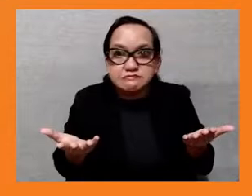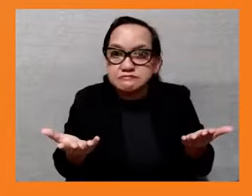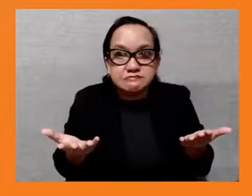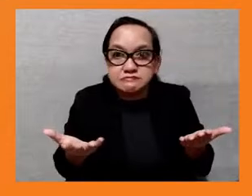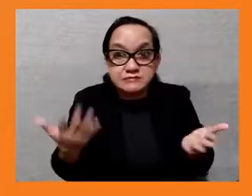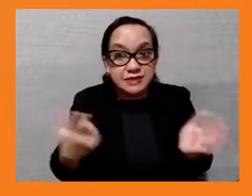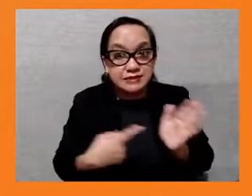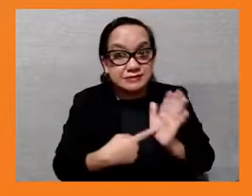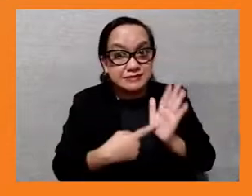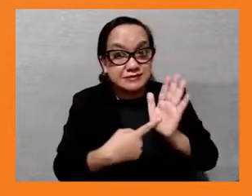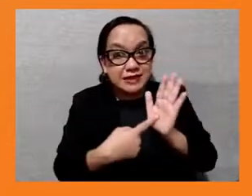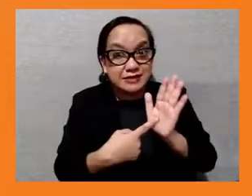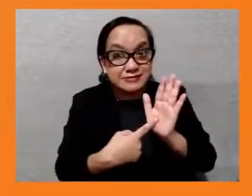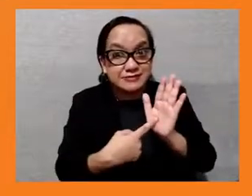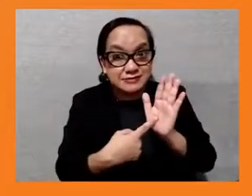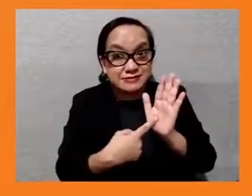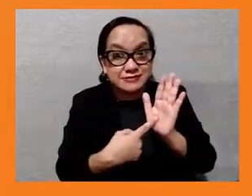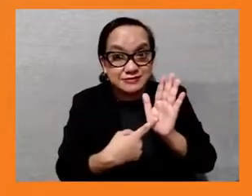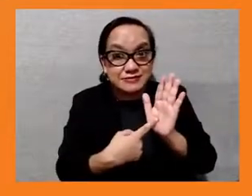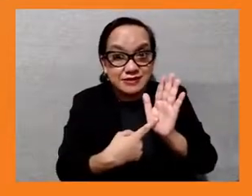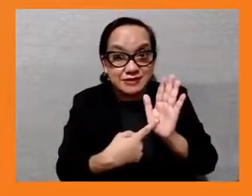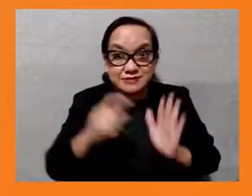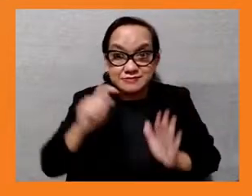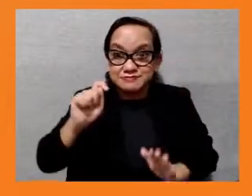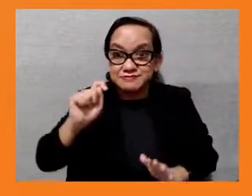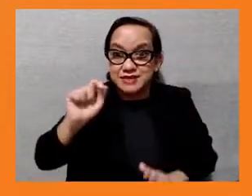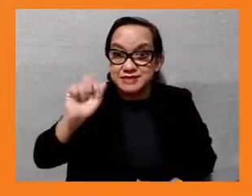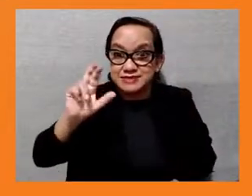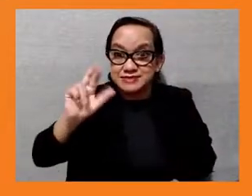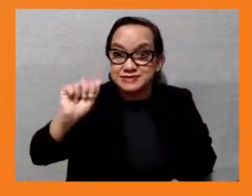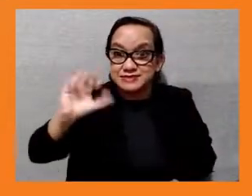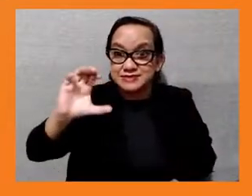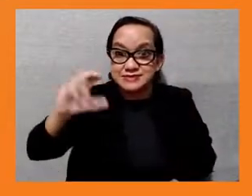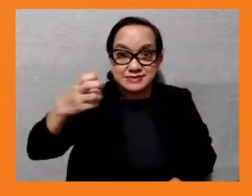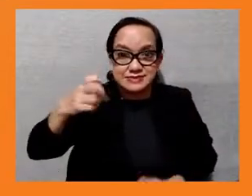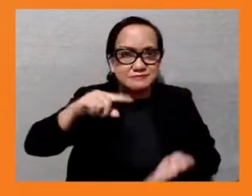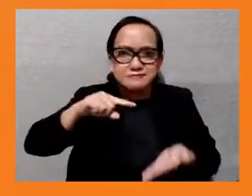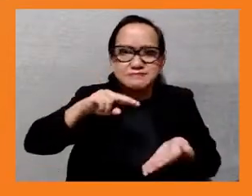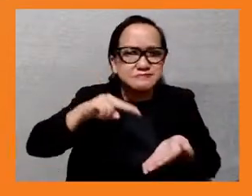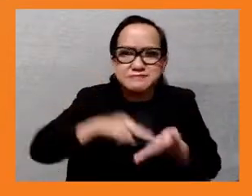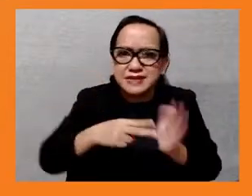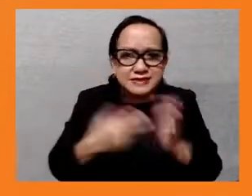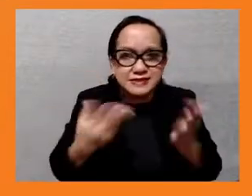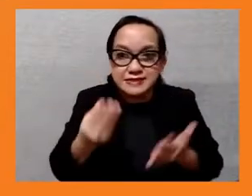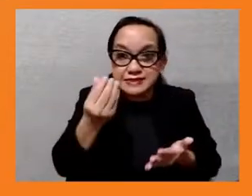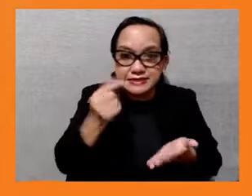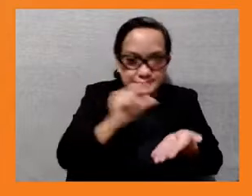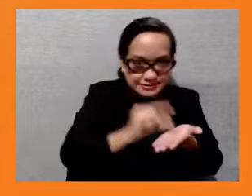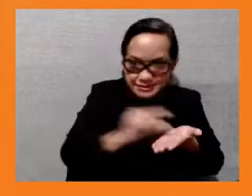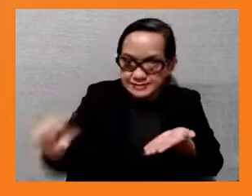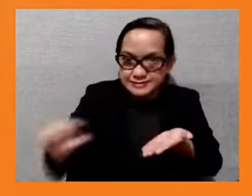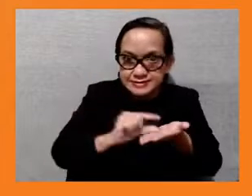for land valuation. This is something that we're working on now, as well as addressing legacy issues.